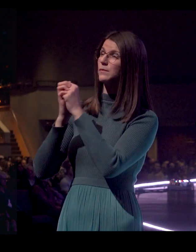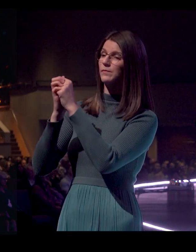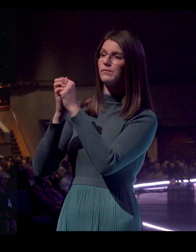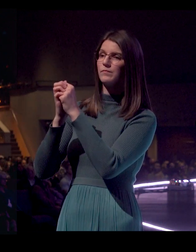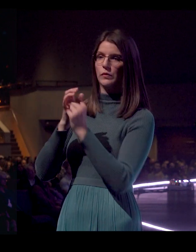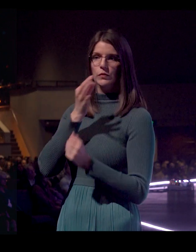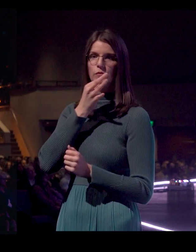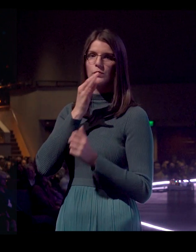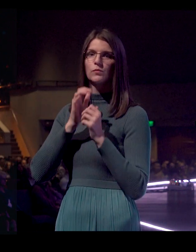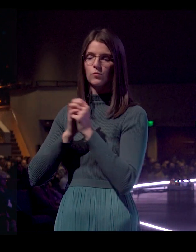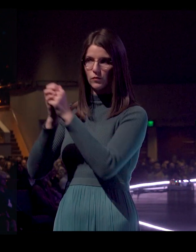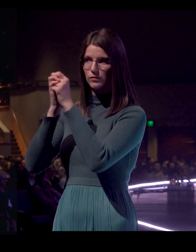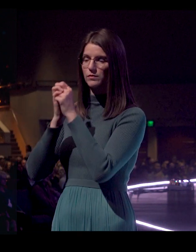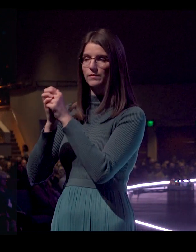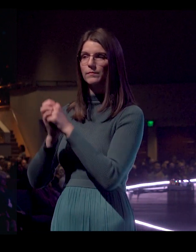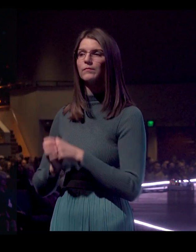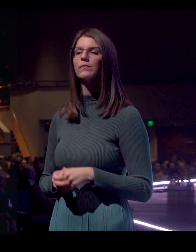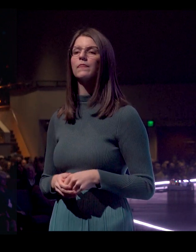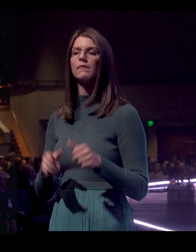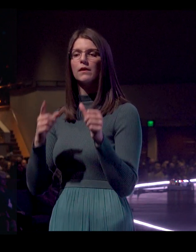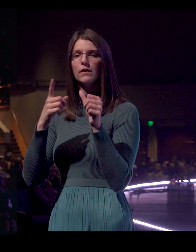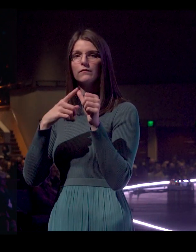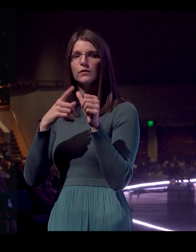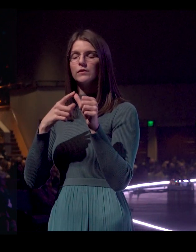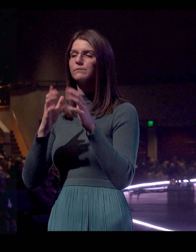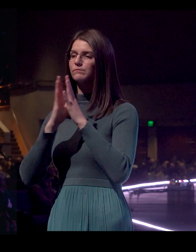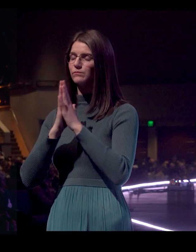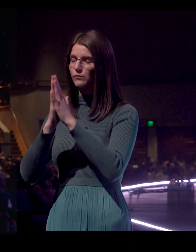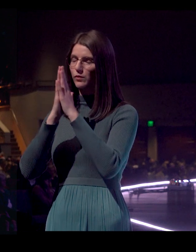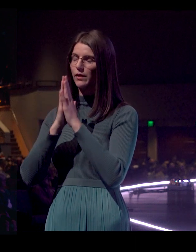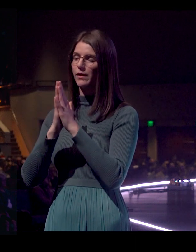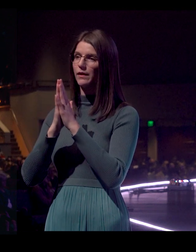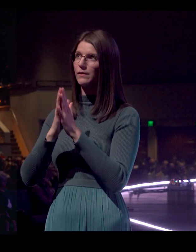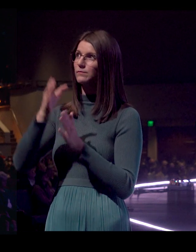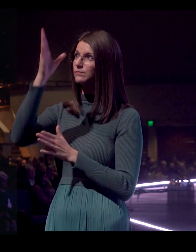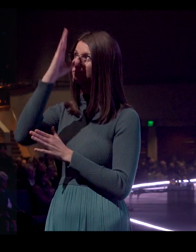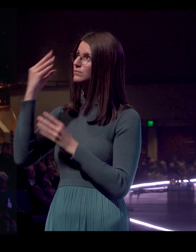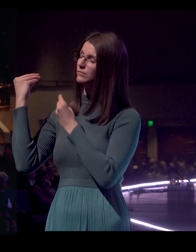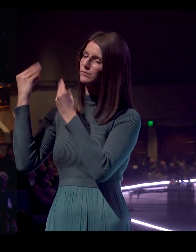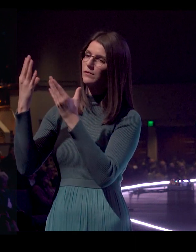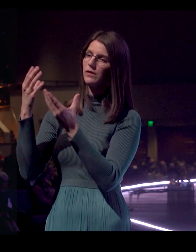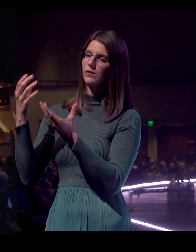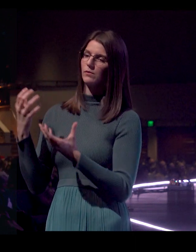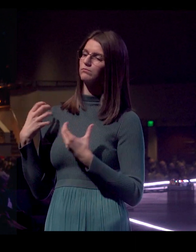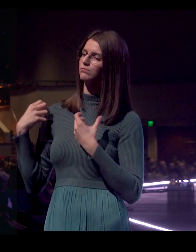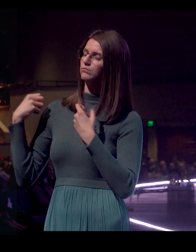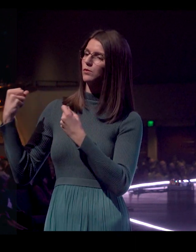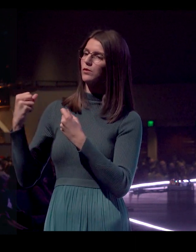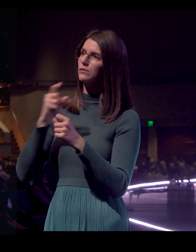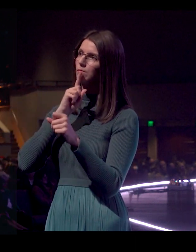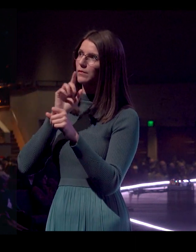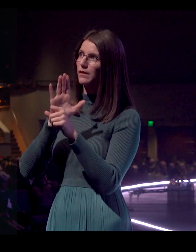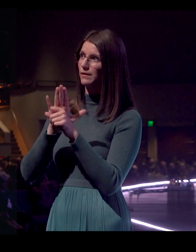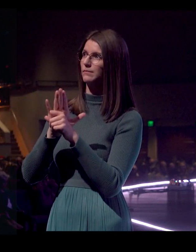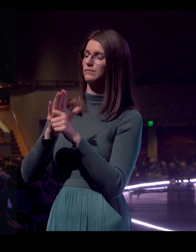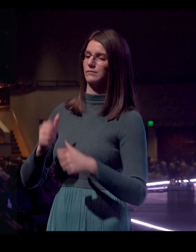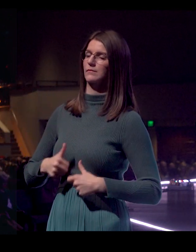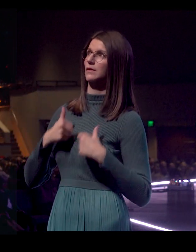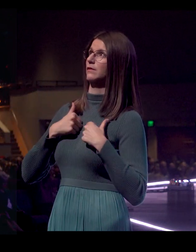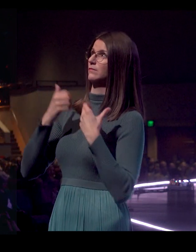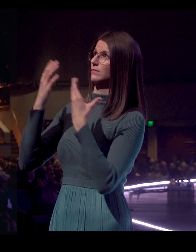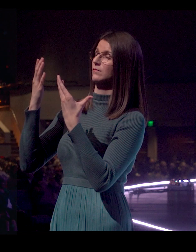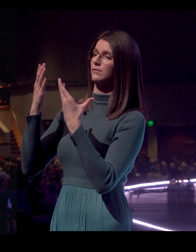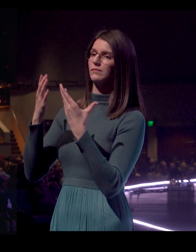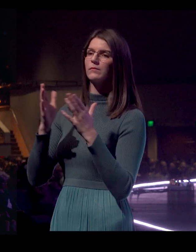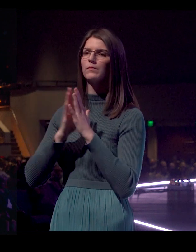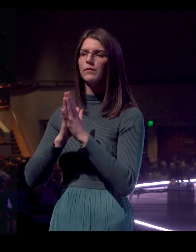God would give you the courage to make a life-changing commitment today. Would you pray with me? Father, there's so many of us here today that